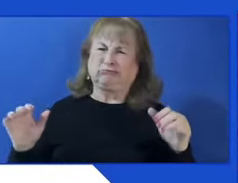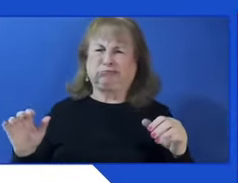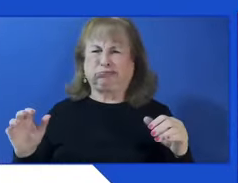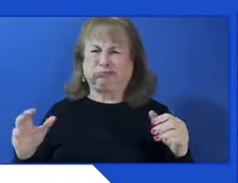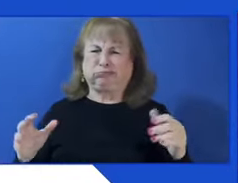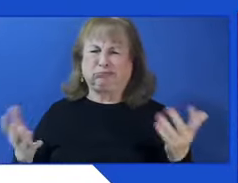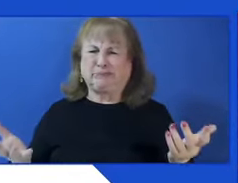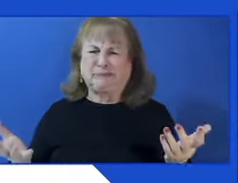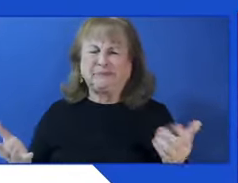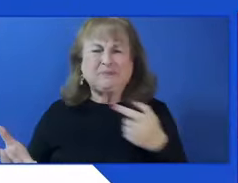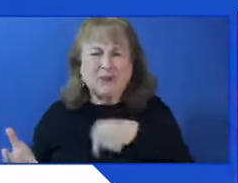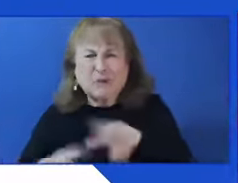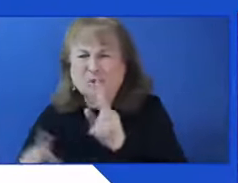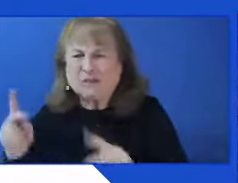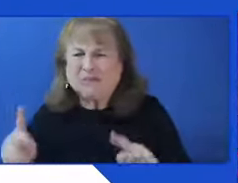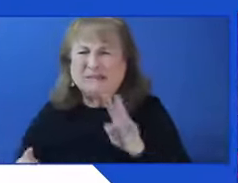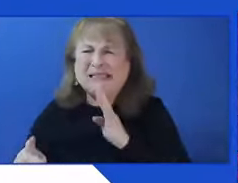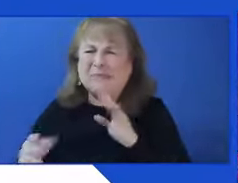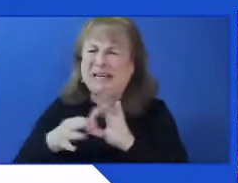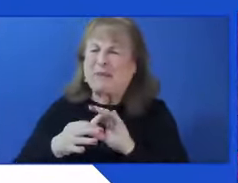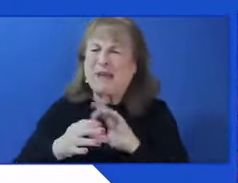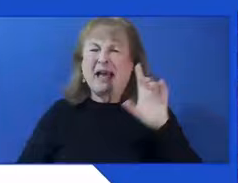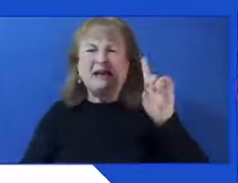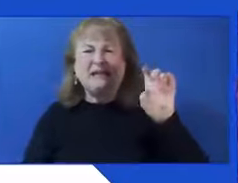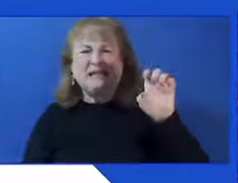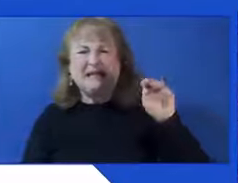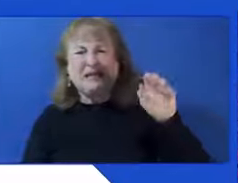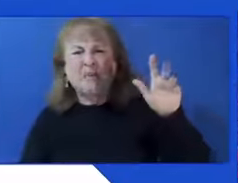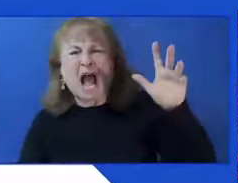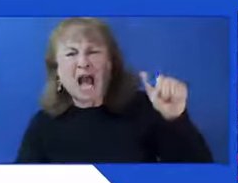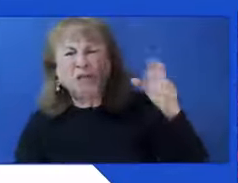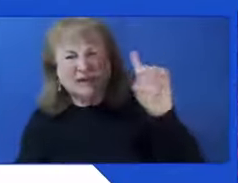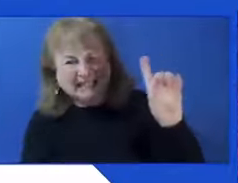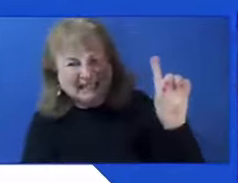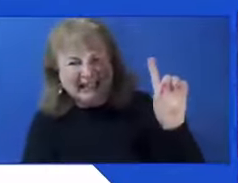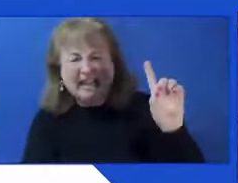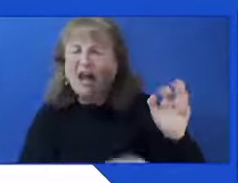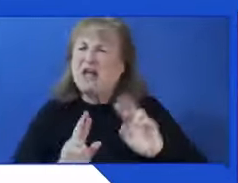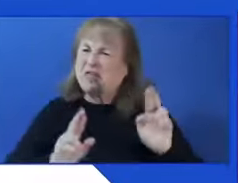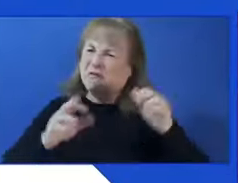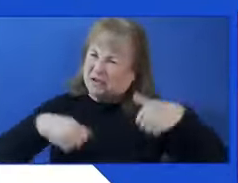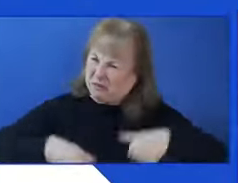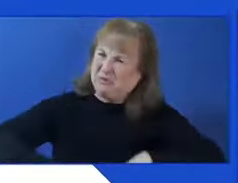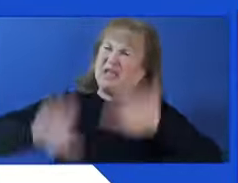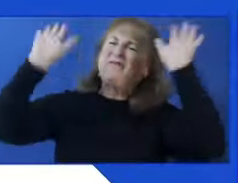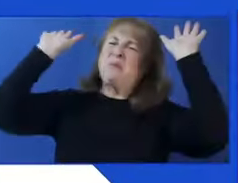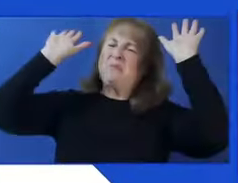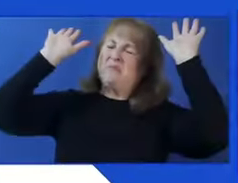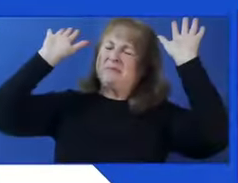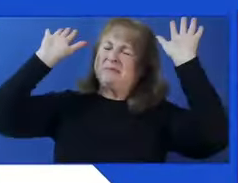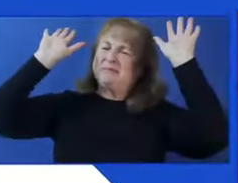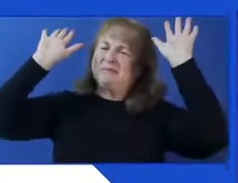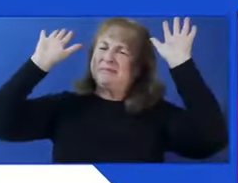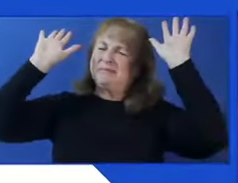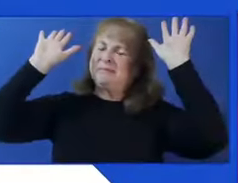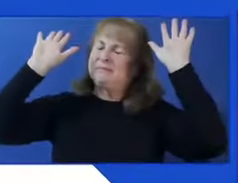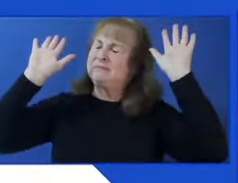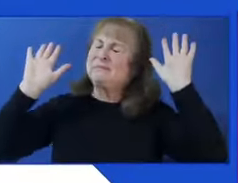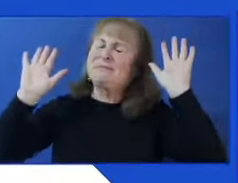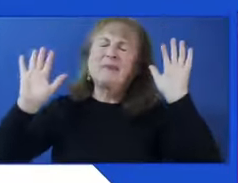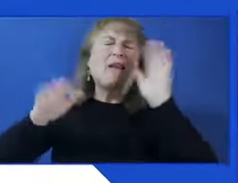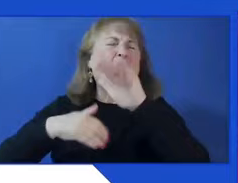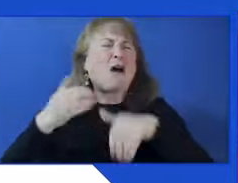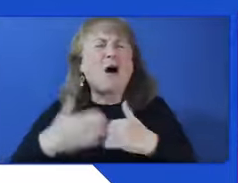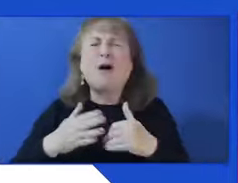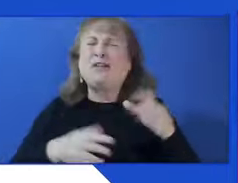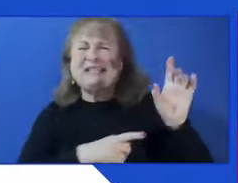They speak about democracy and they are ready to give away on the most and the only